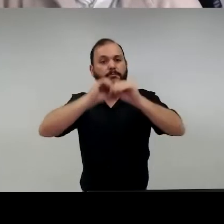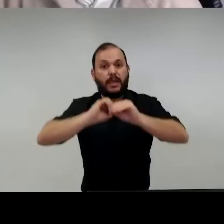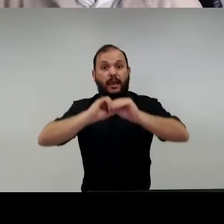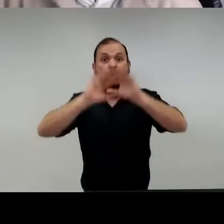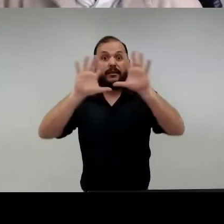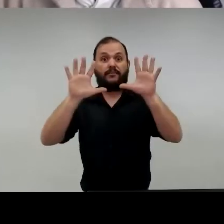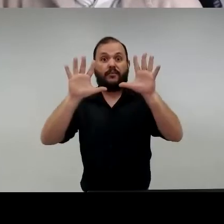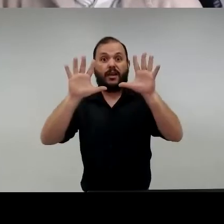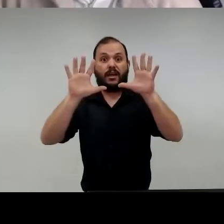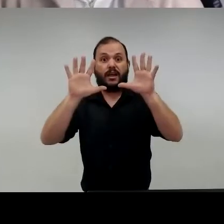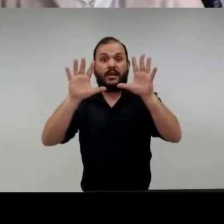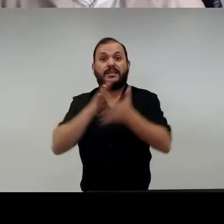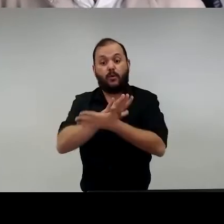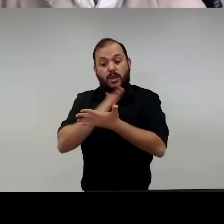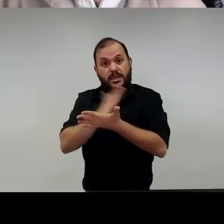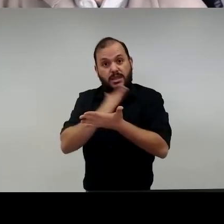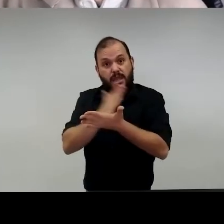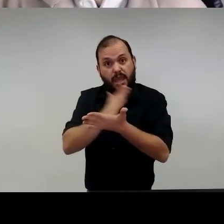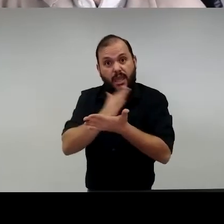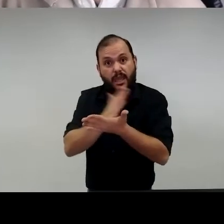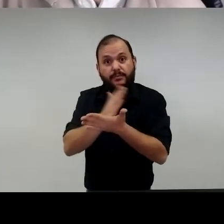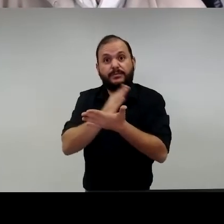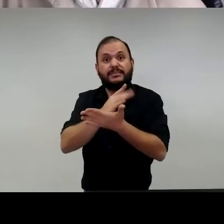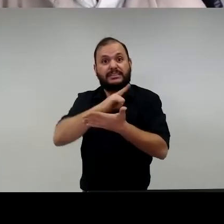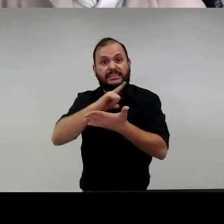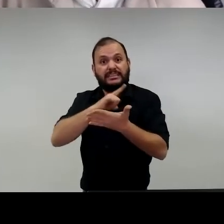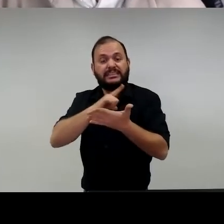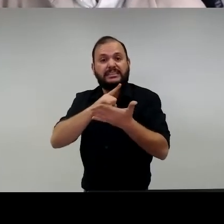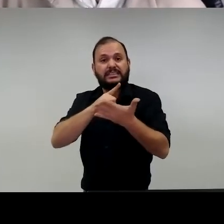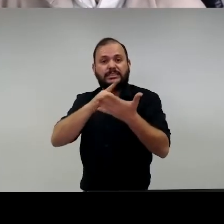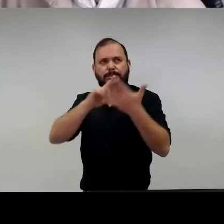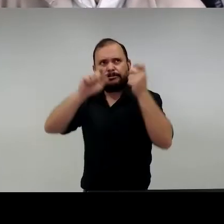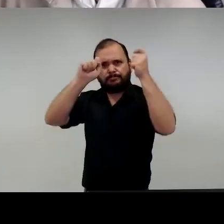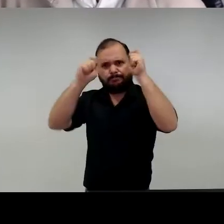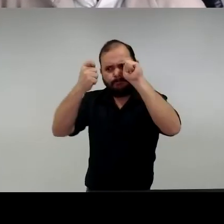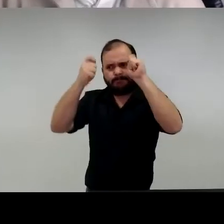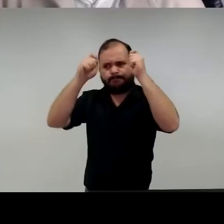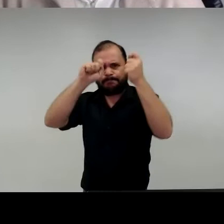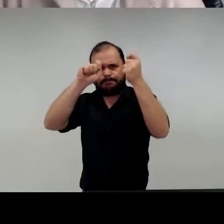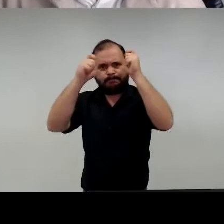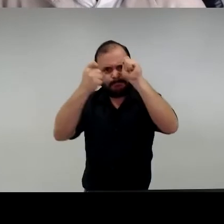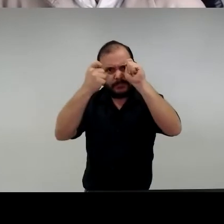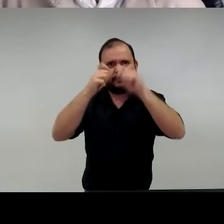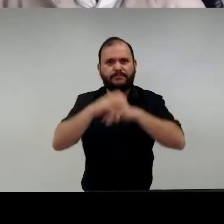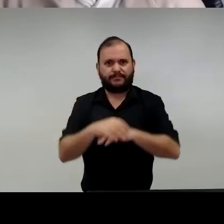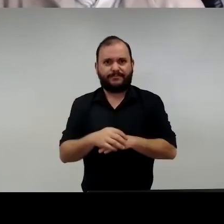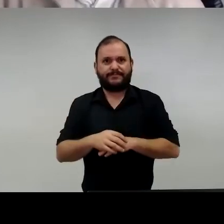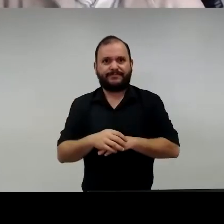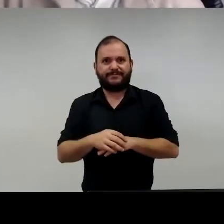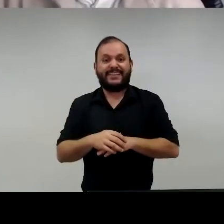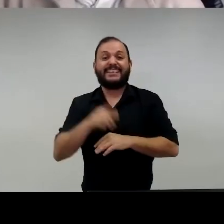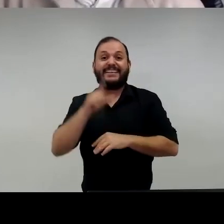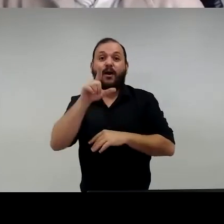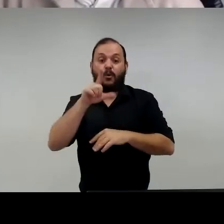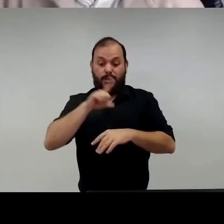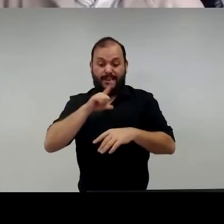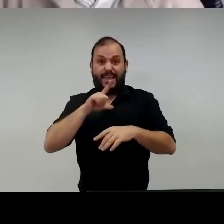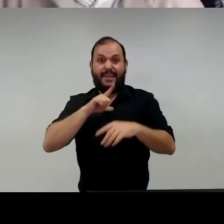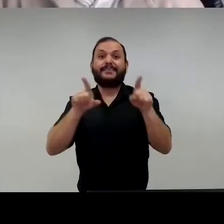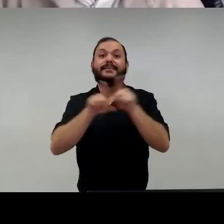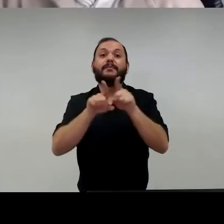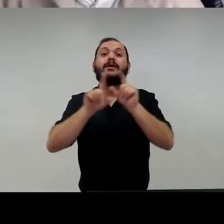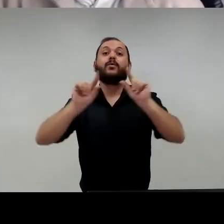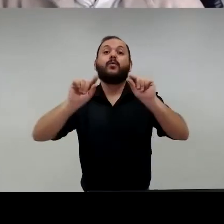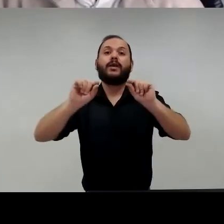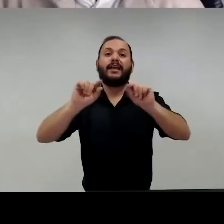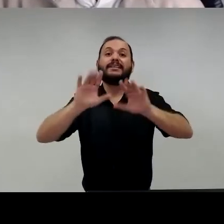be as much, but human states are much, much higher. And emotions are often linked to that,